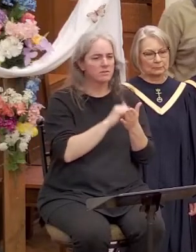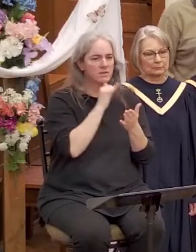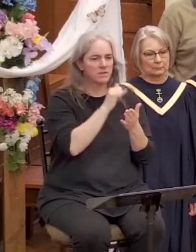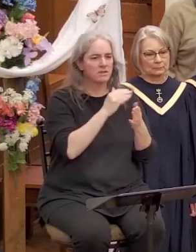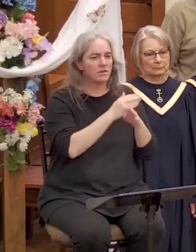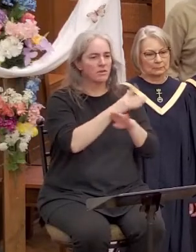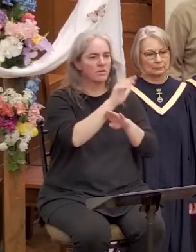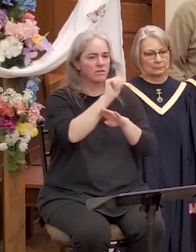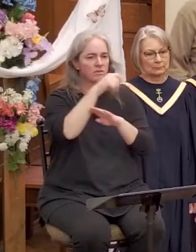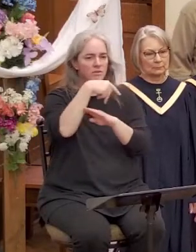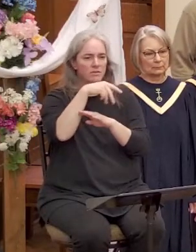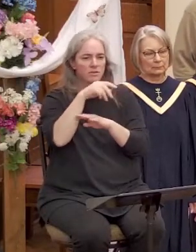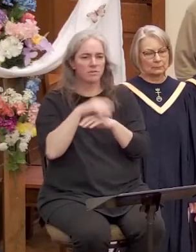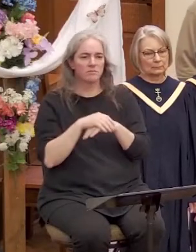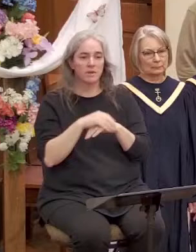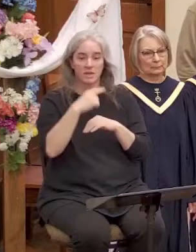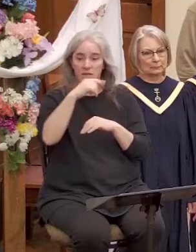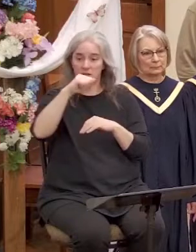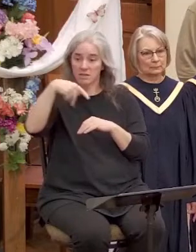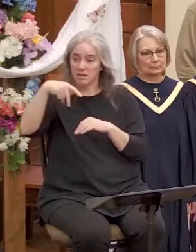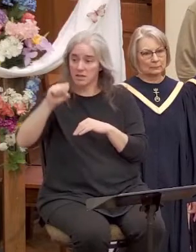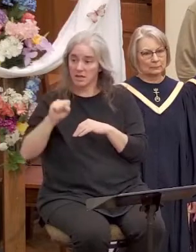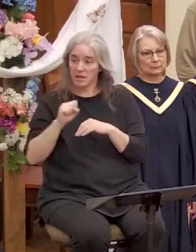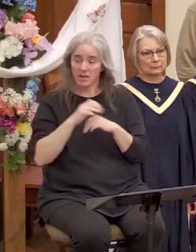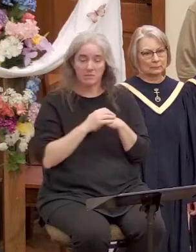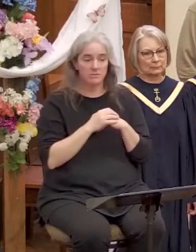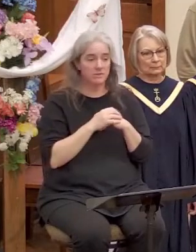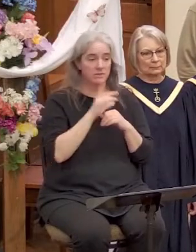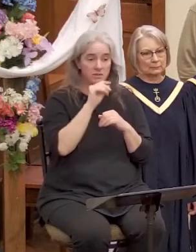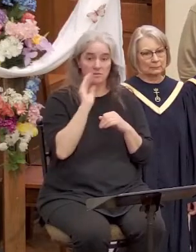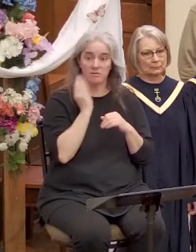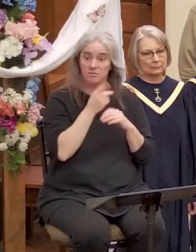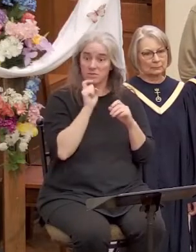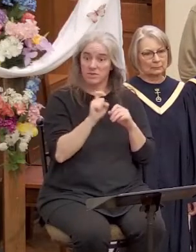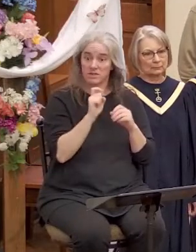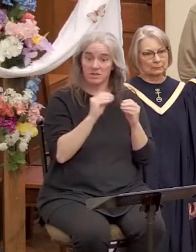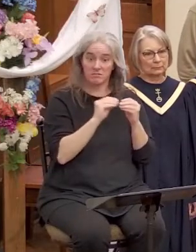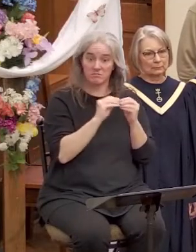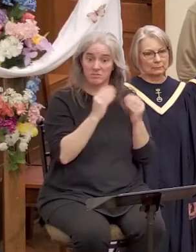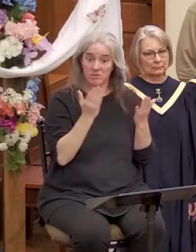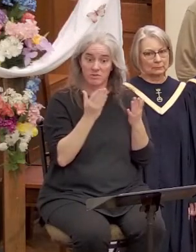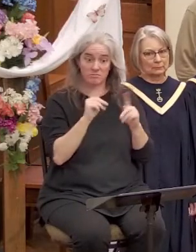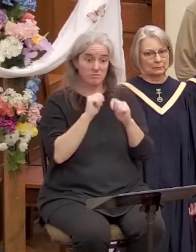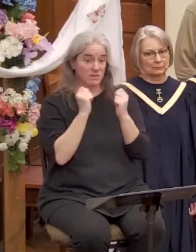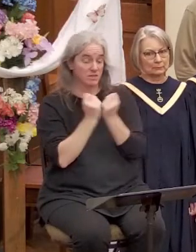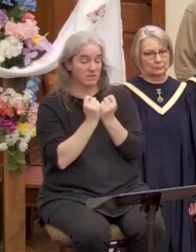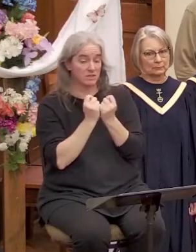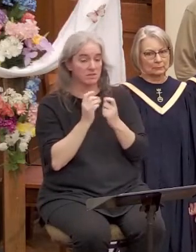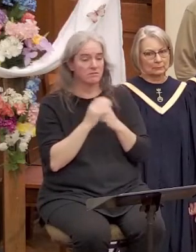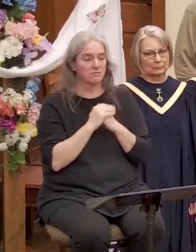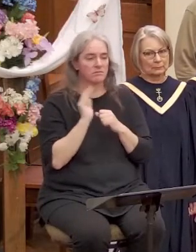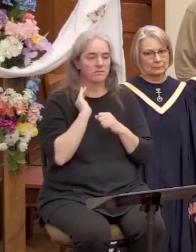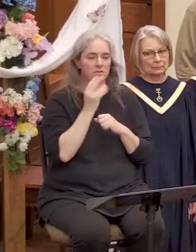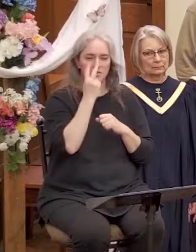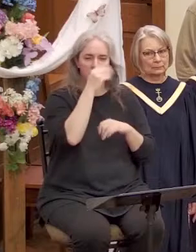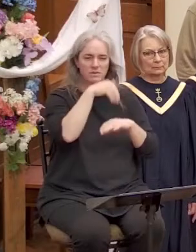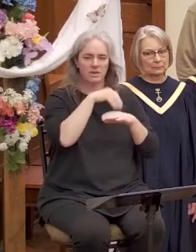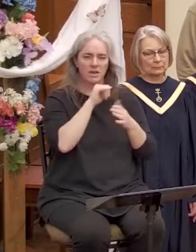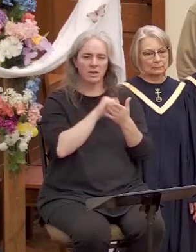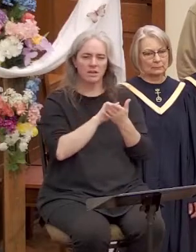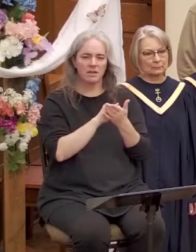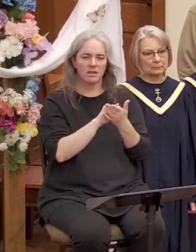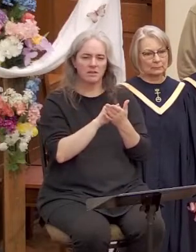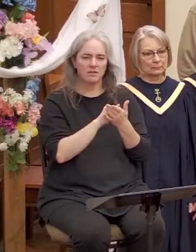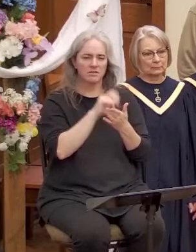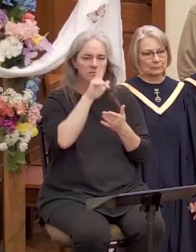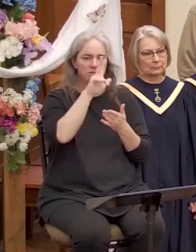or redundancy? Are there gaps? Do we need more ministry teams? So we're going to take a look at that. So those were